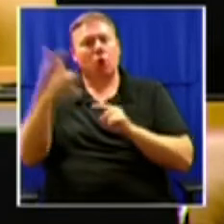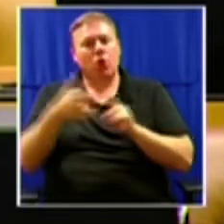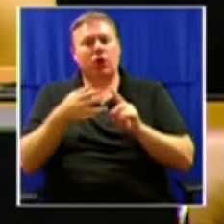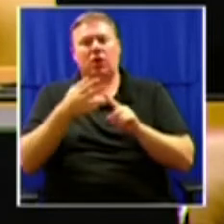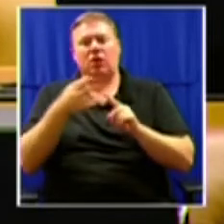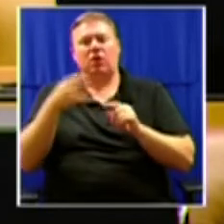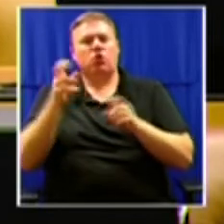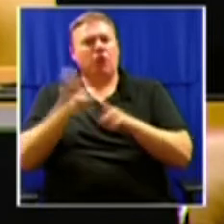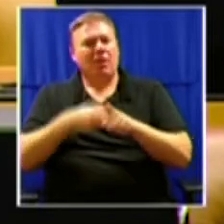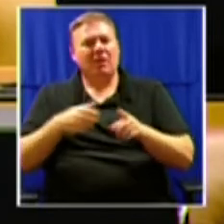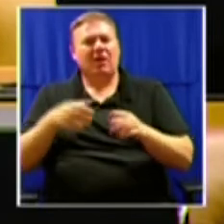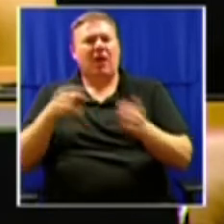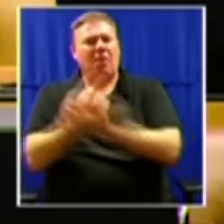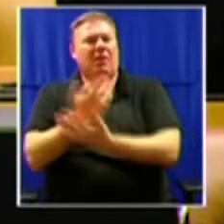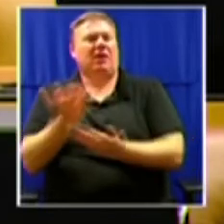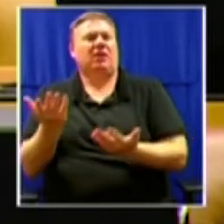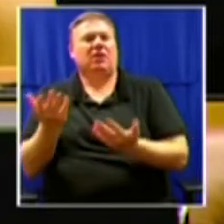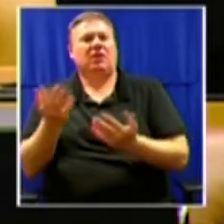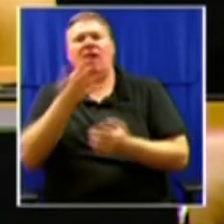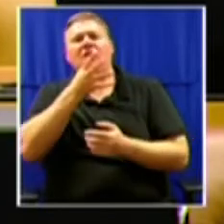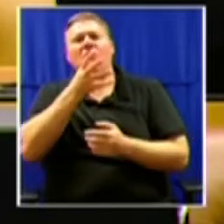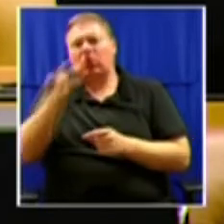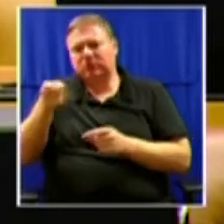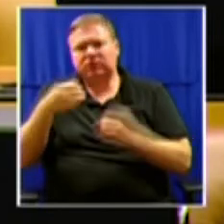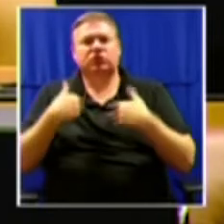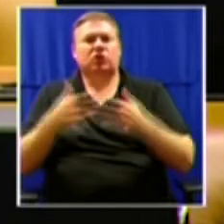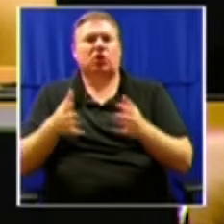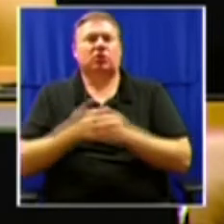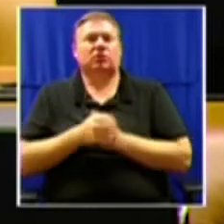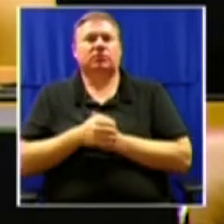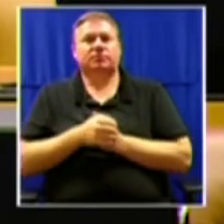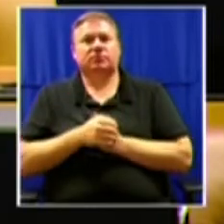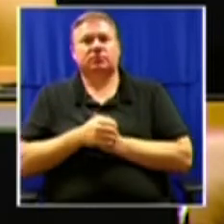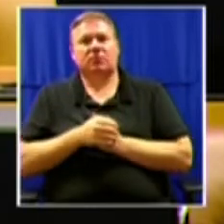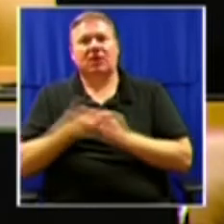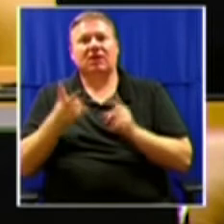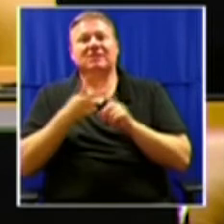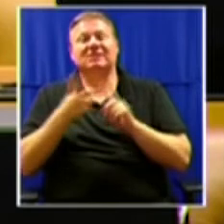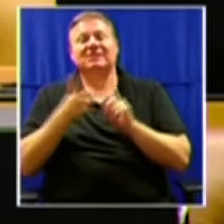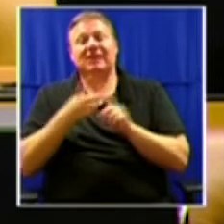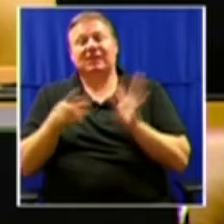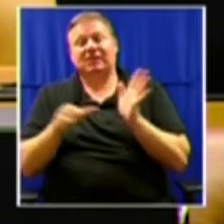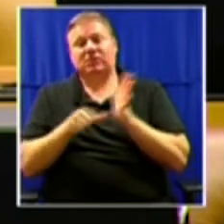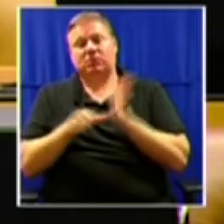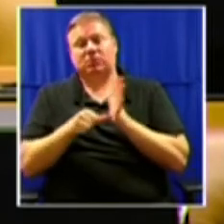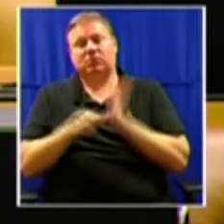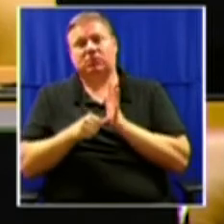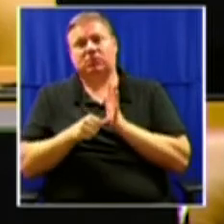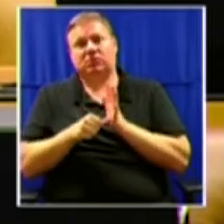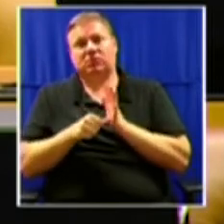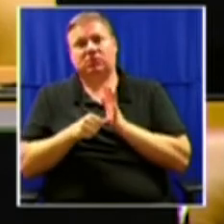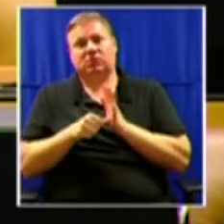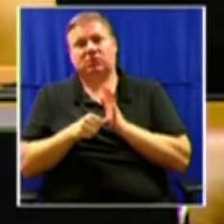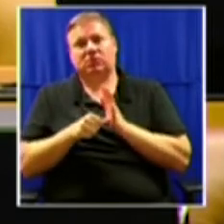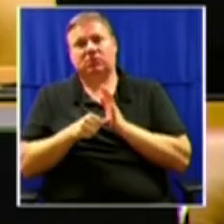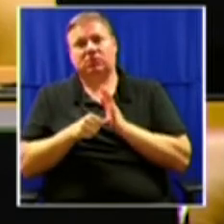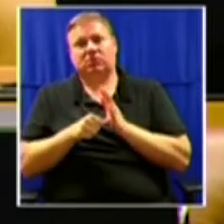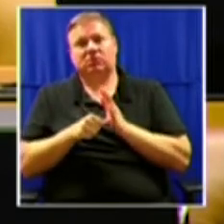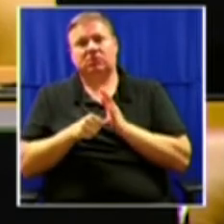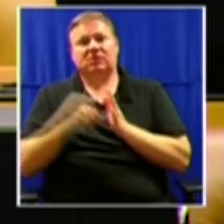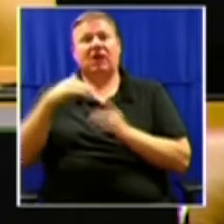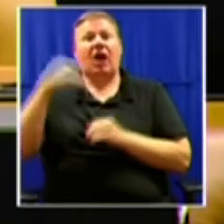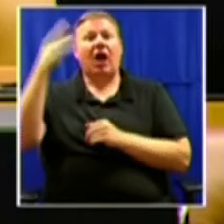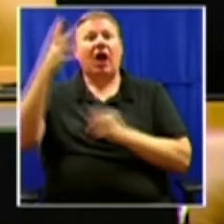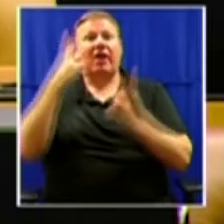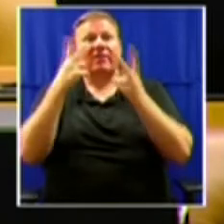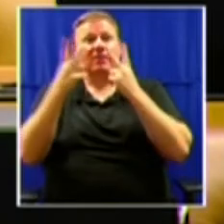is generated by alcohol. So it wasn't there. The second one, there was a high